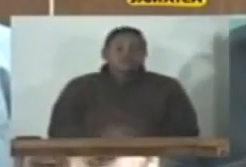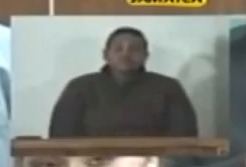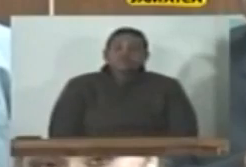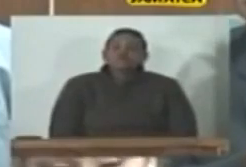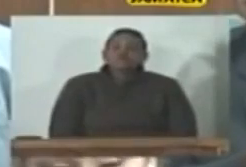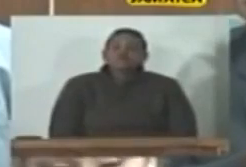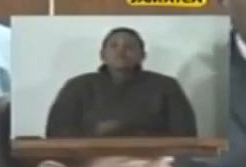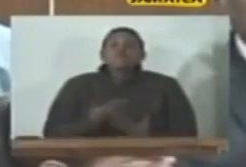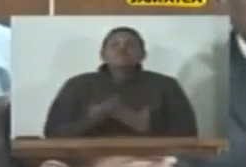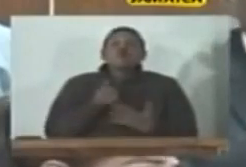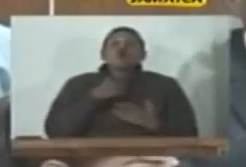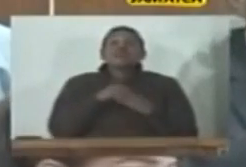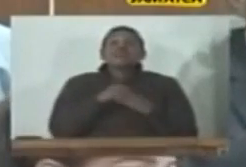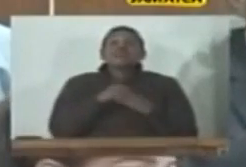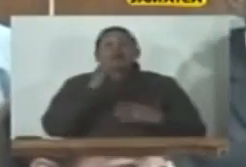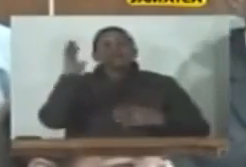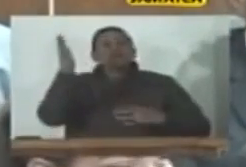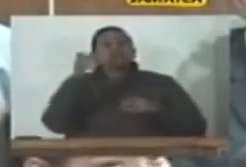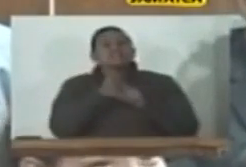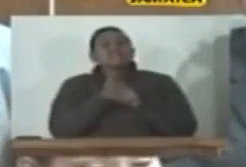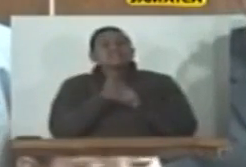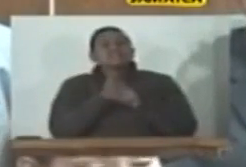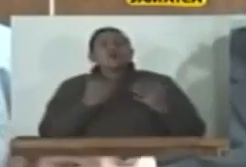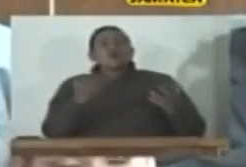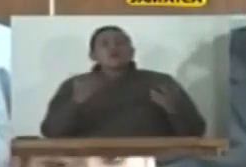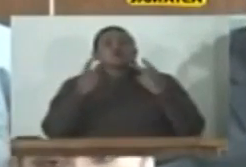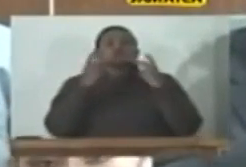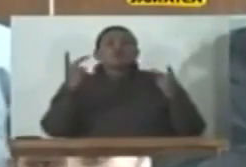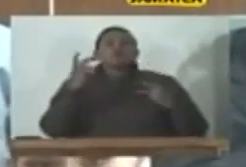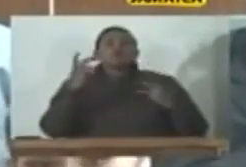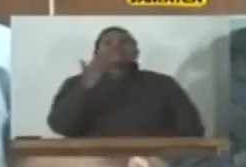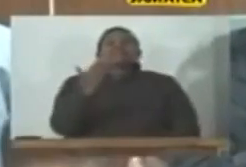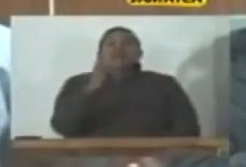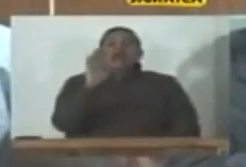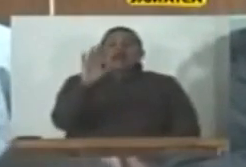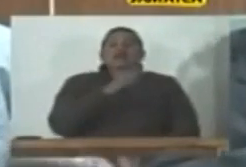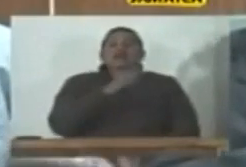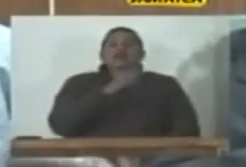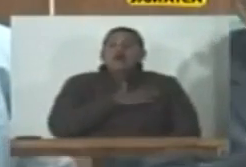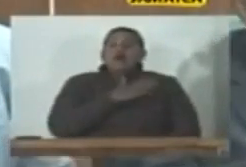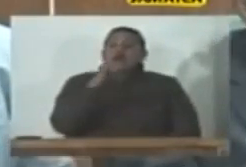thank my beautiful wife, Sandra.